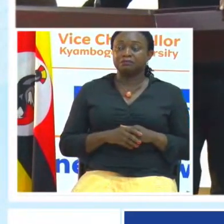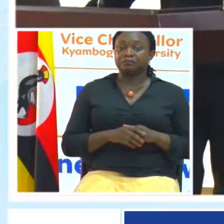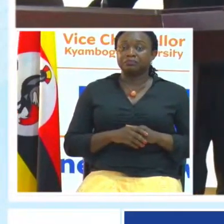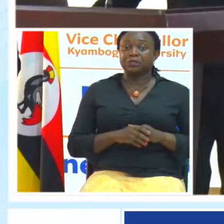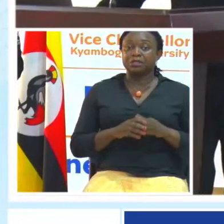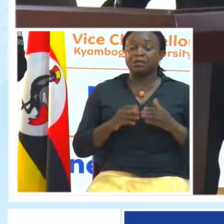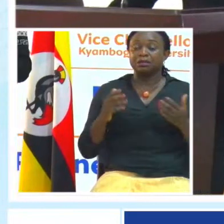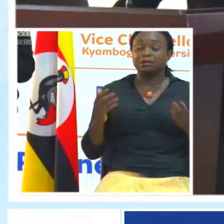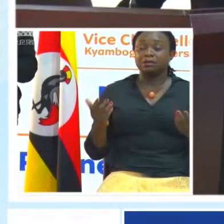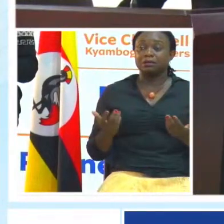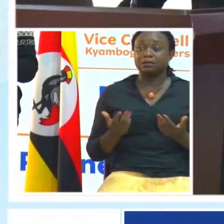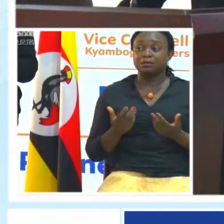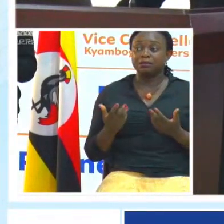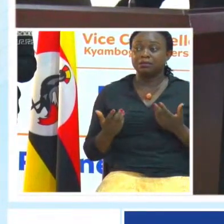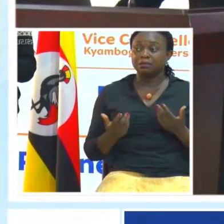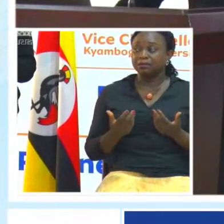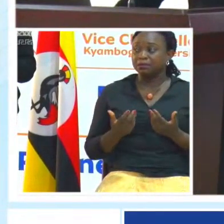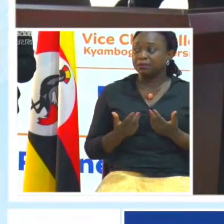and